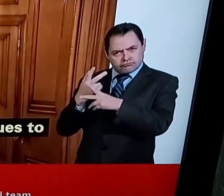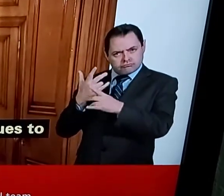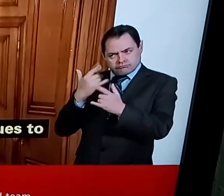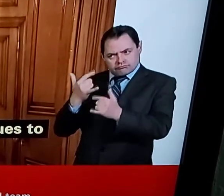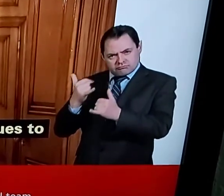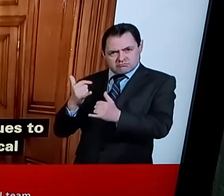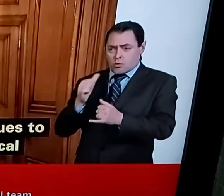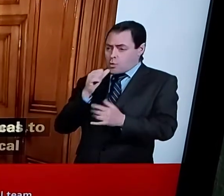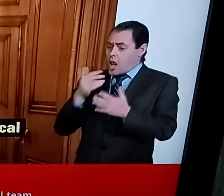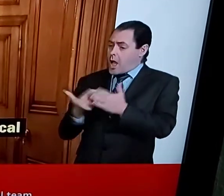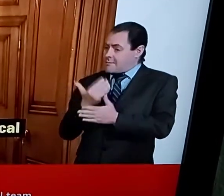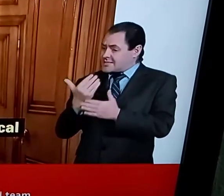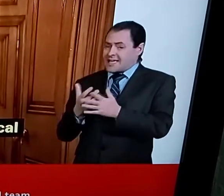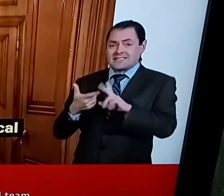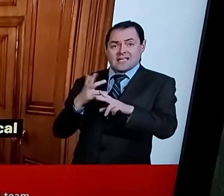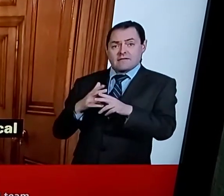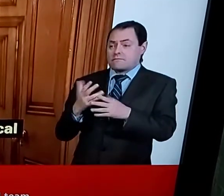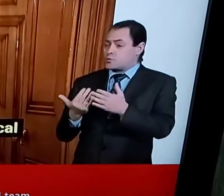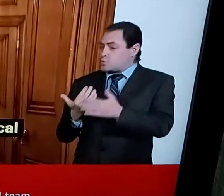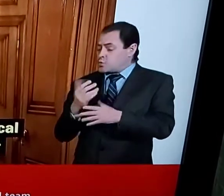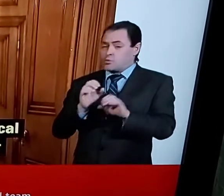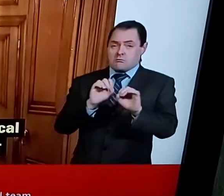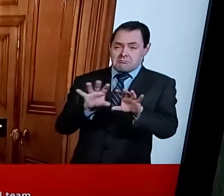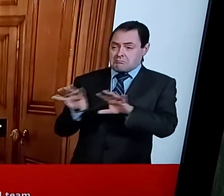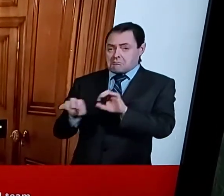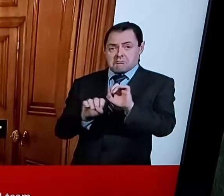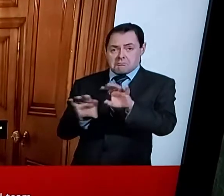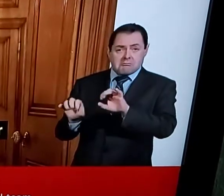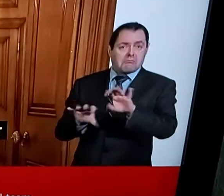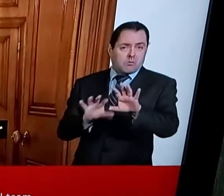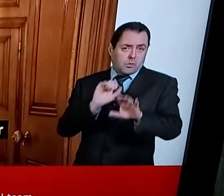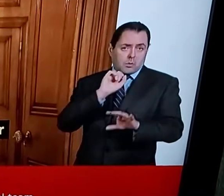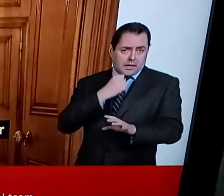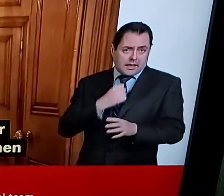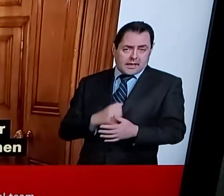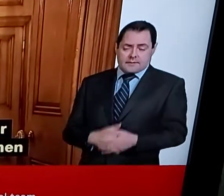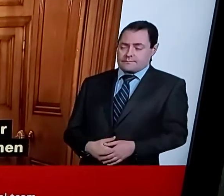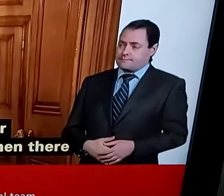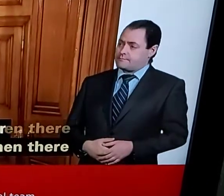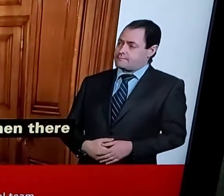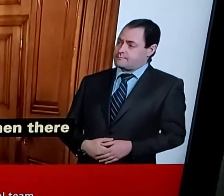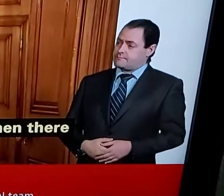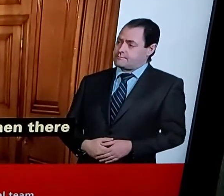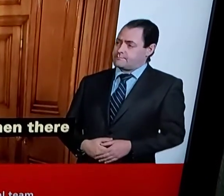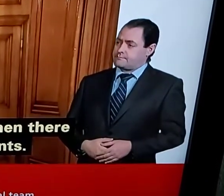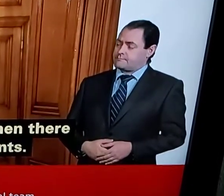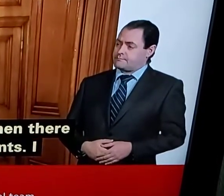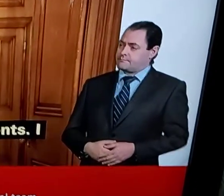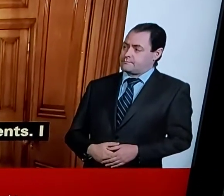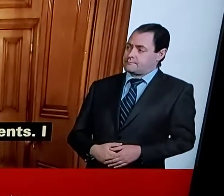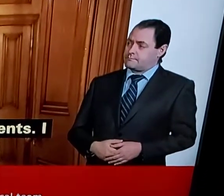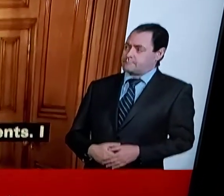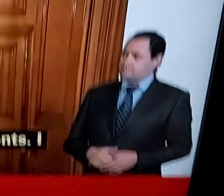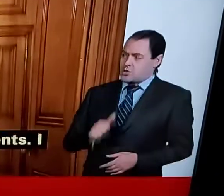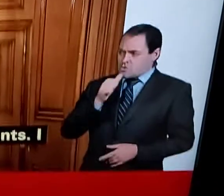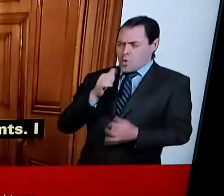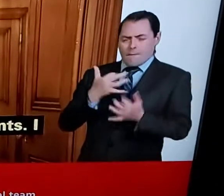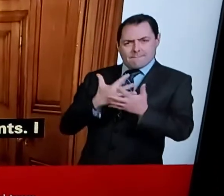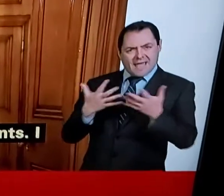condition when there are any material developments. And I know that there's been a groundswell of messages of